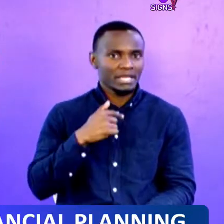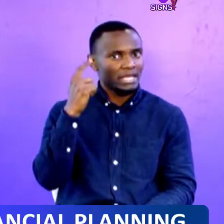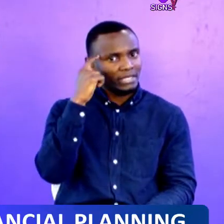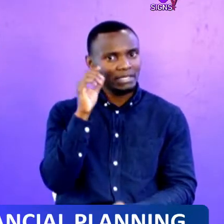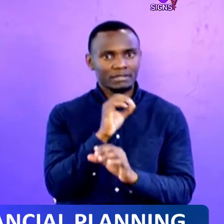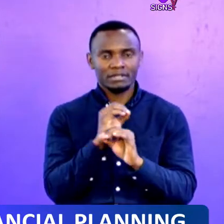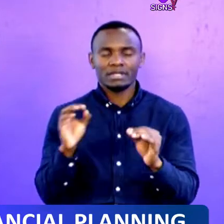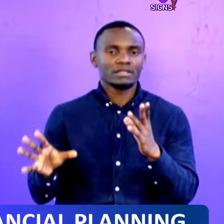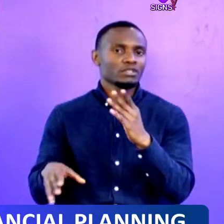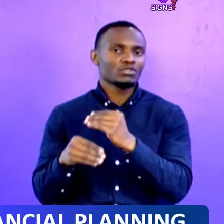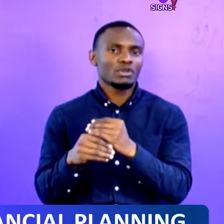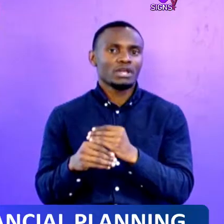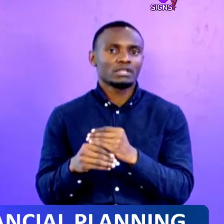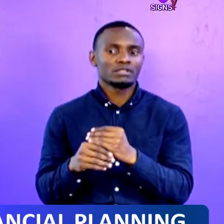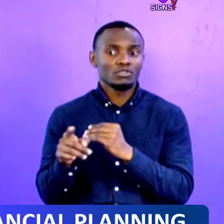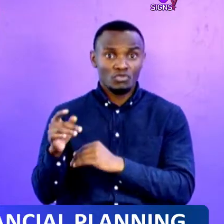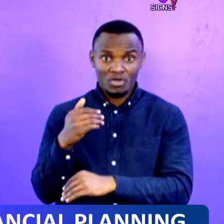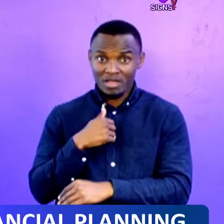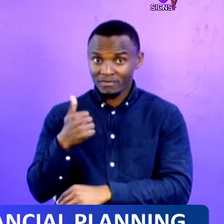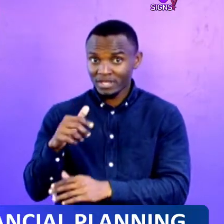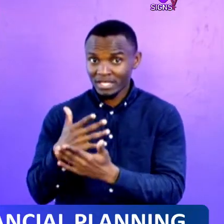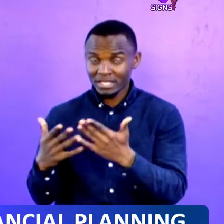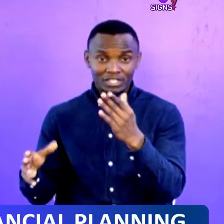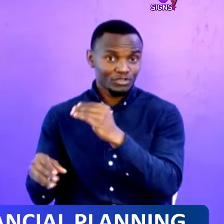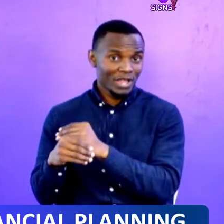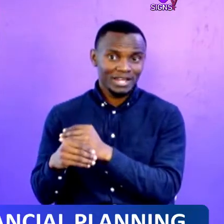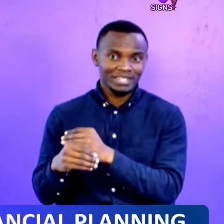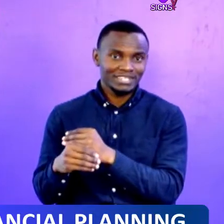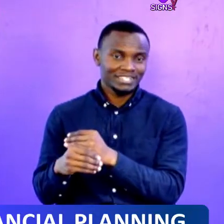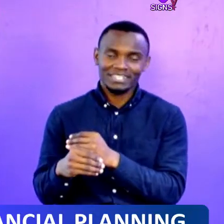you have anything to add on No, that bombshell.